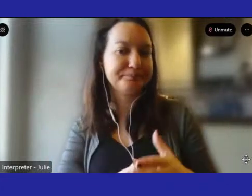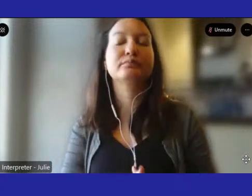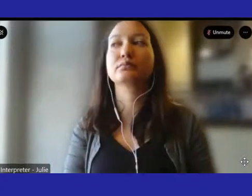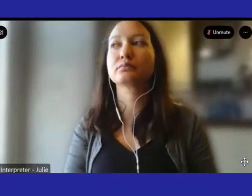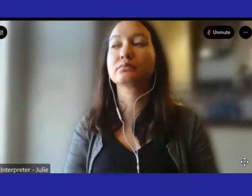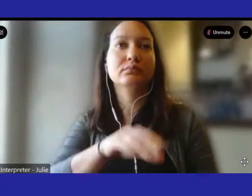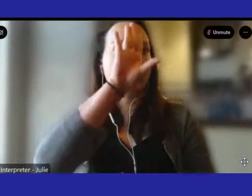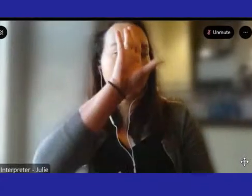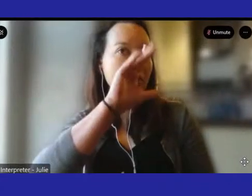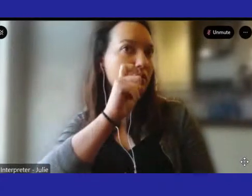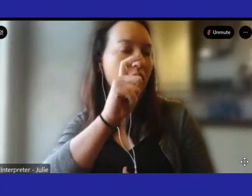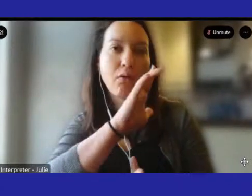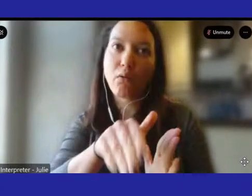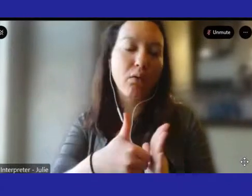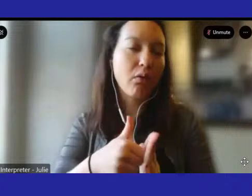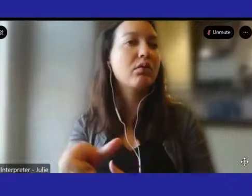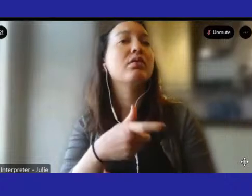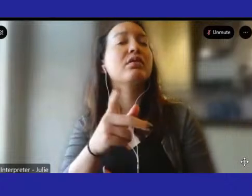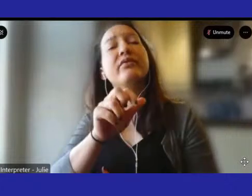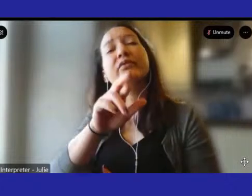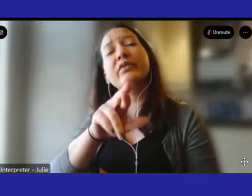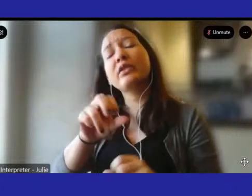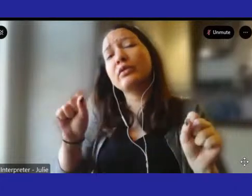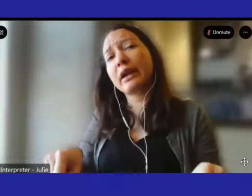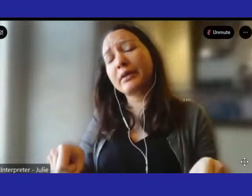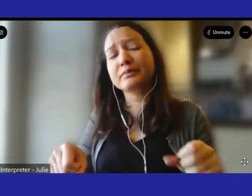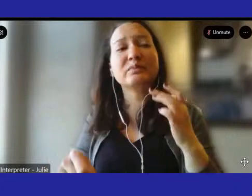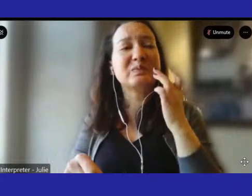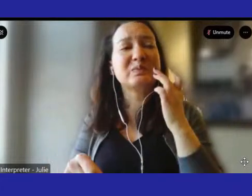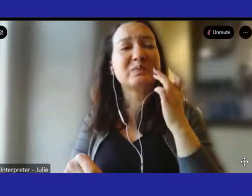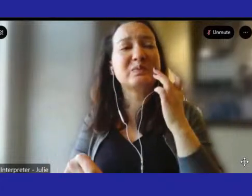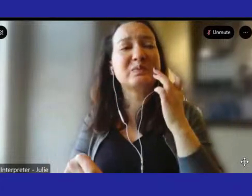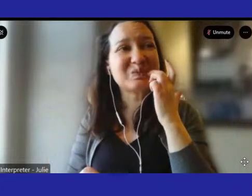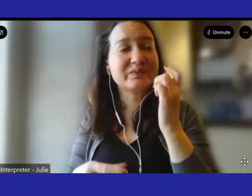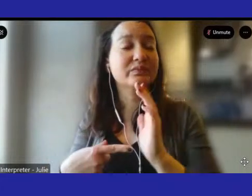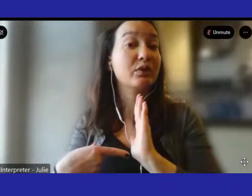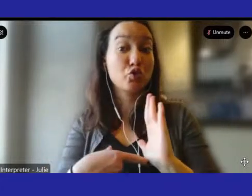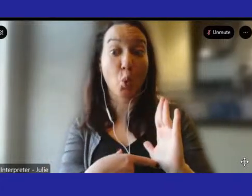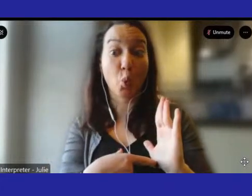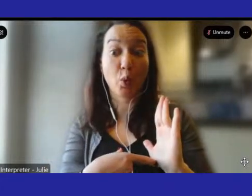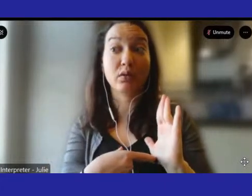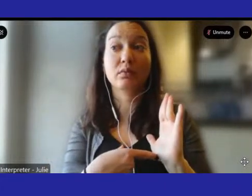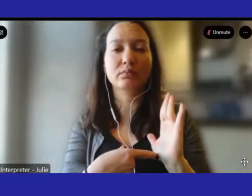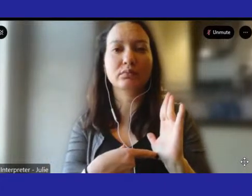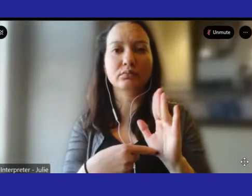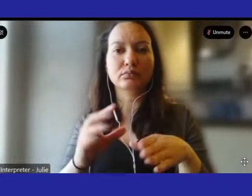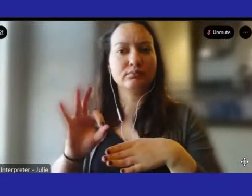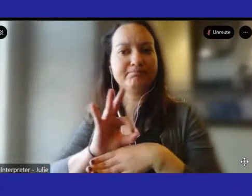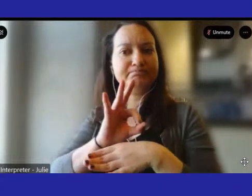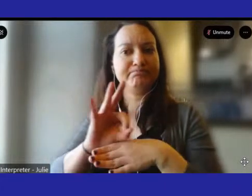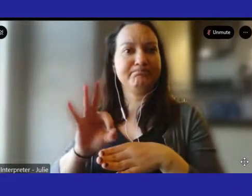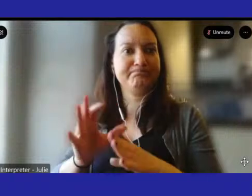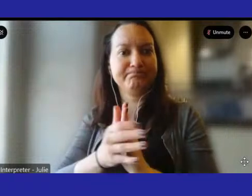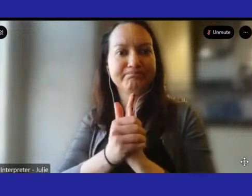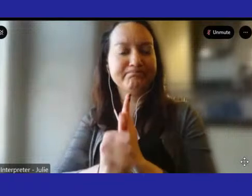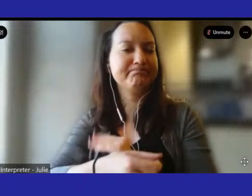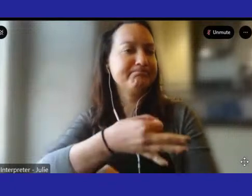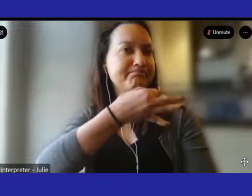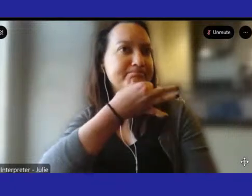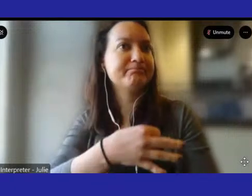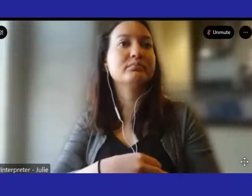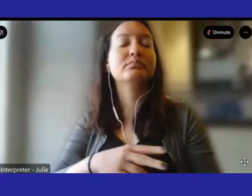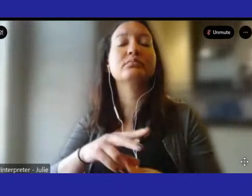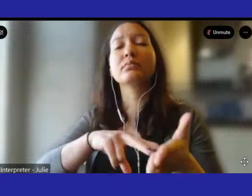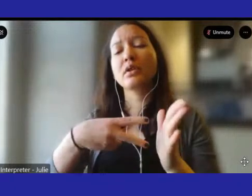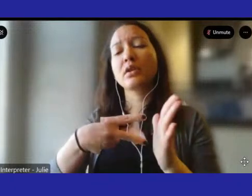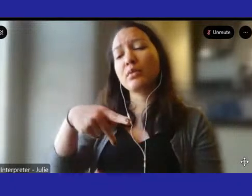other vendors were able to display or demonstrate that functionality and expertise, which made Press Ganey a